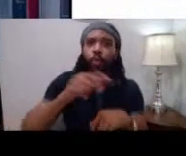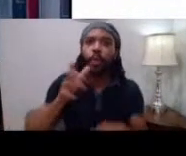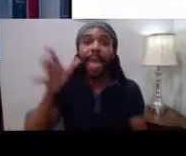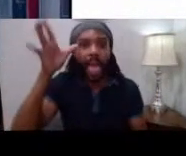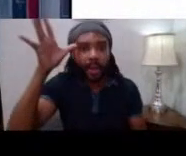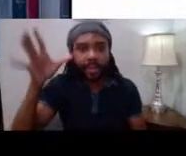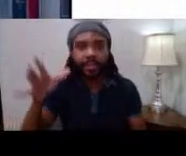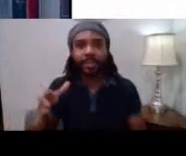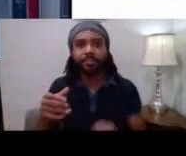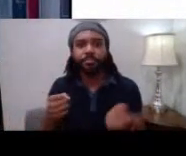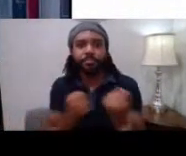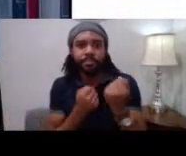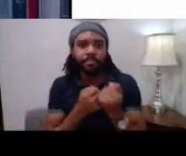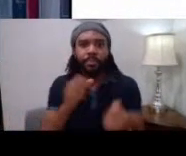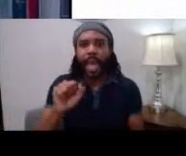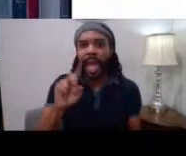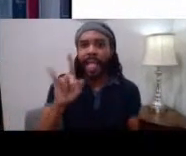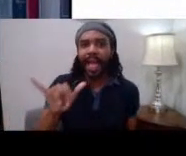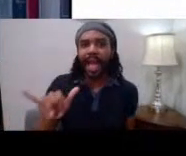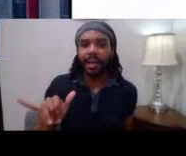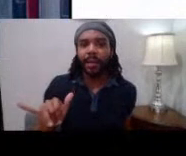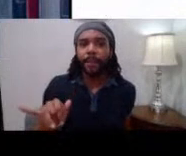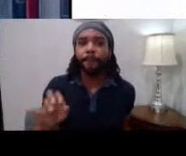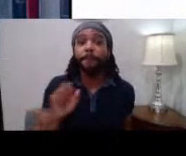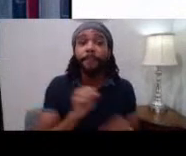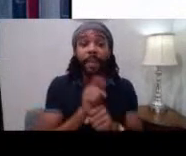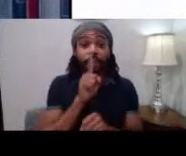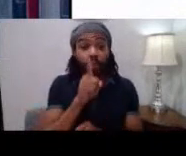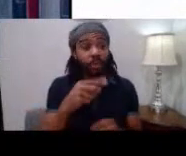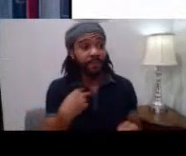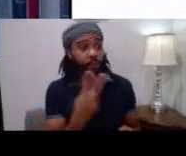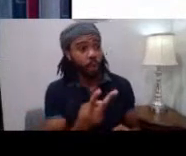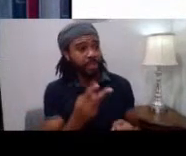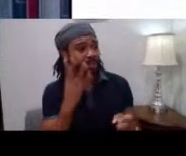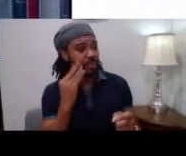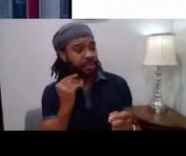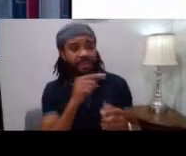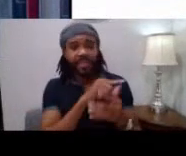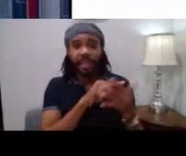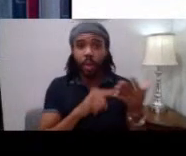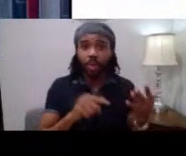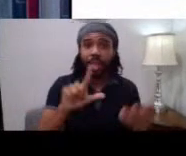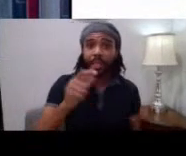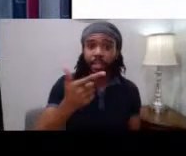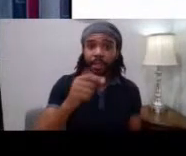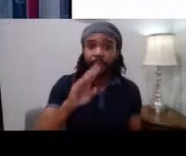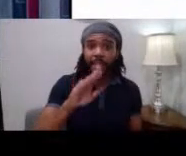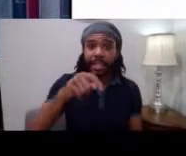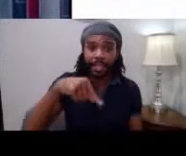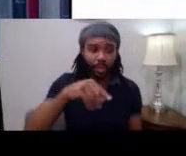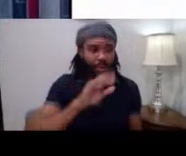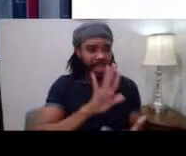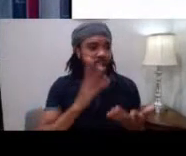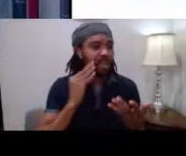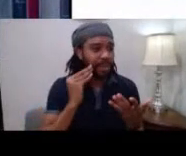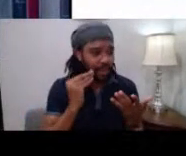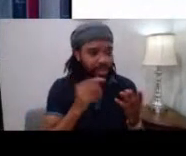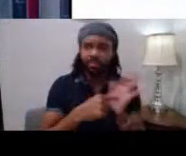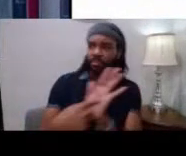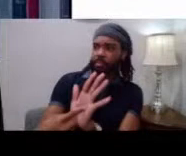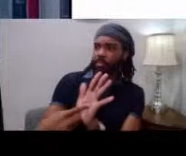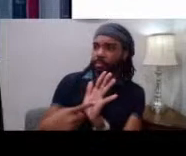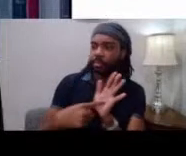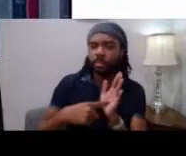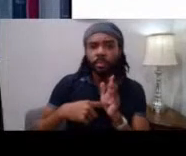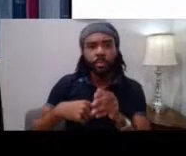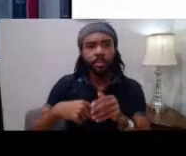help center the voices and experiences of LGBT community and call out unequivocally these dangerous attacks on